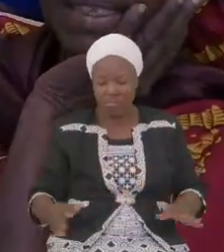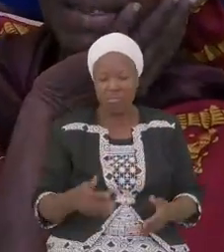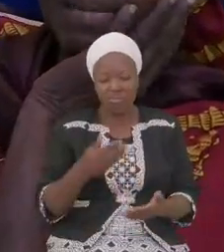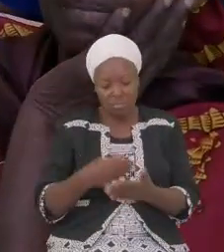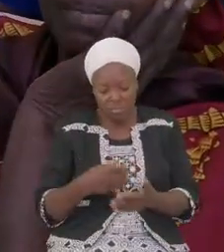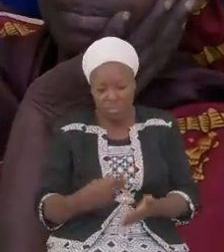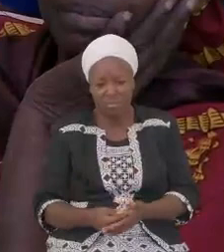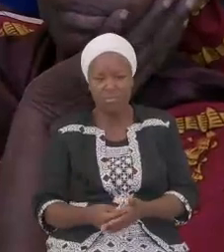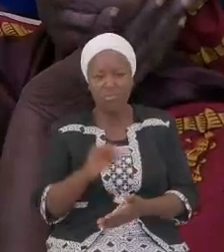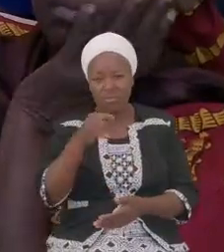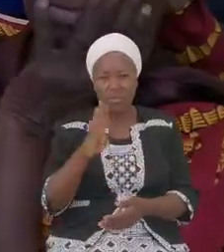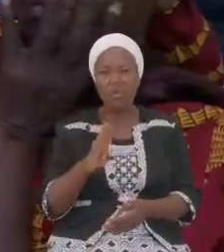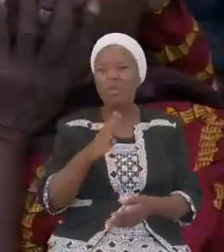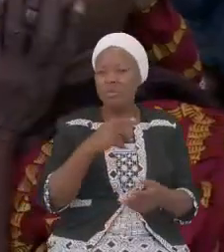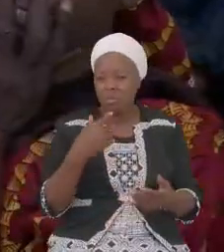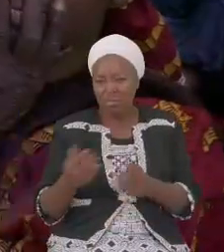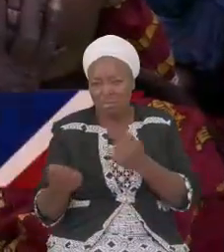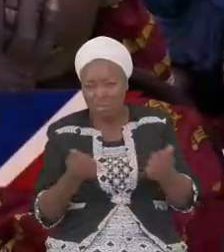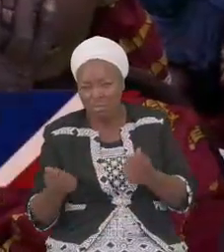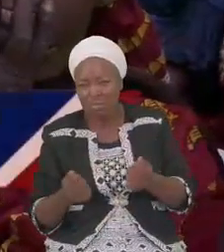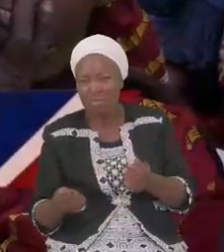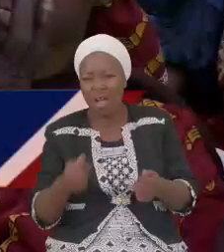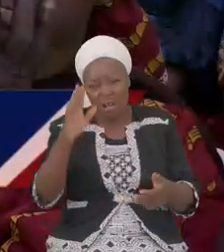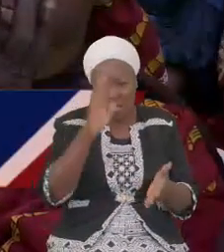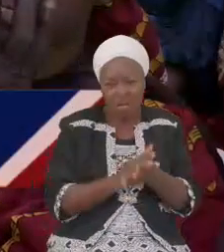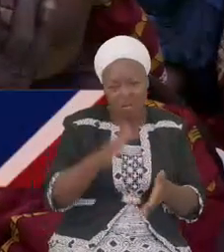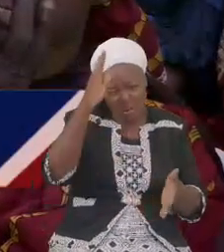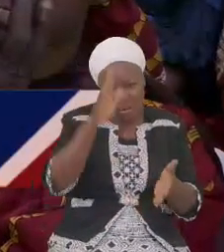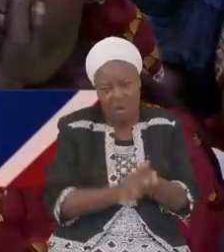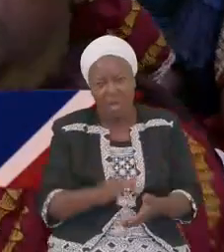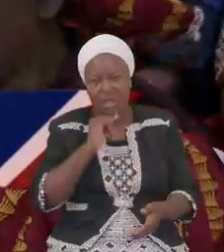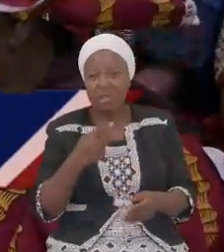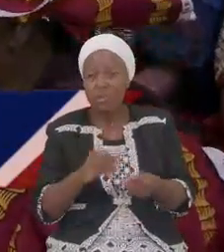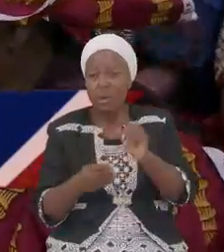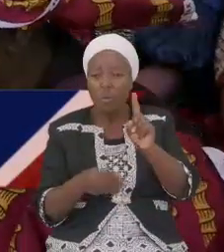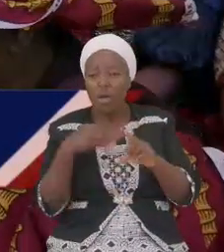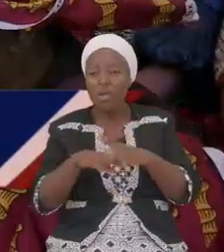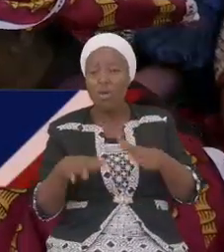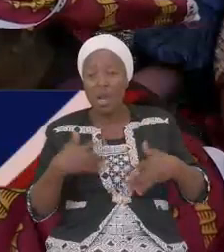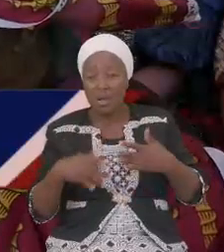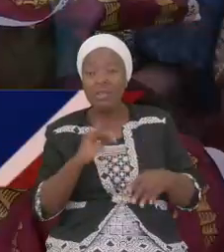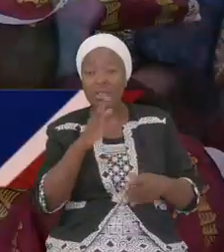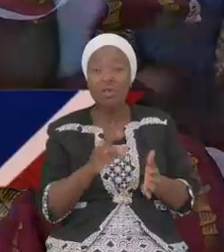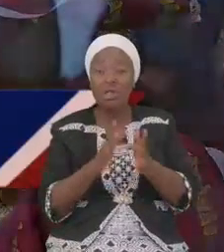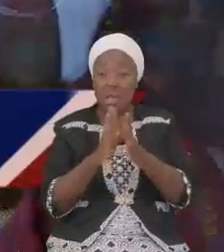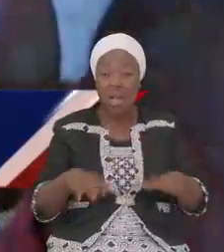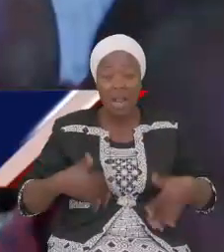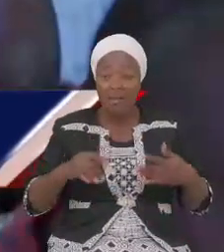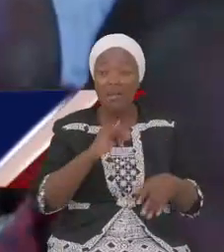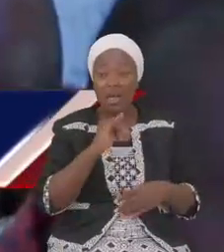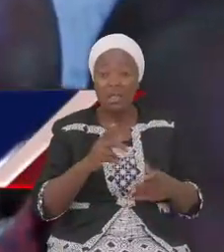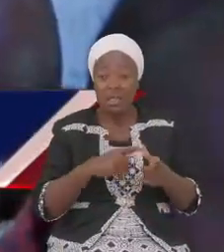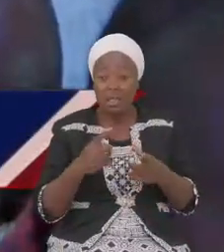wanting land, wanting car, wanting property is the number one in your life. If your Christianity, if your profession